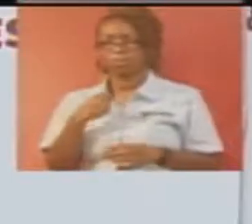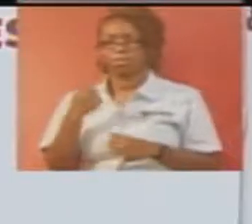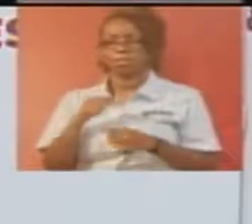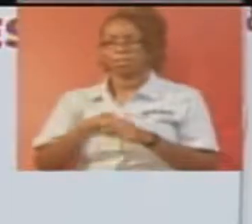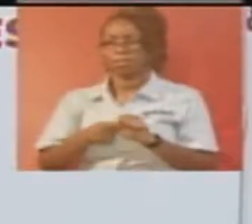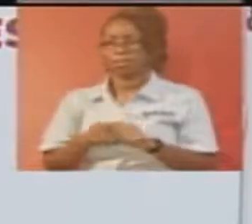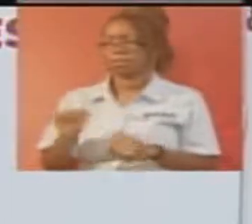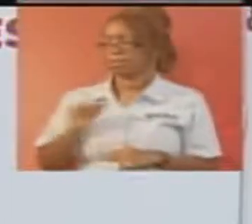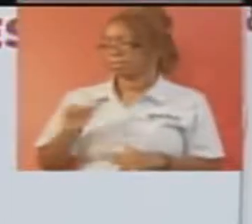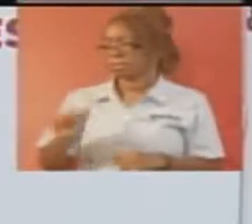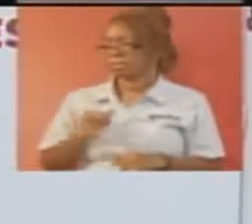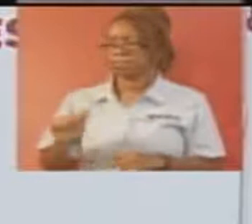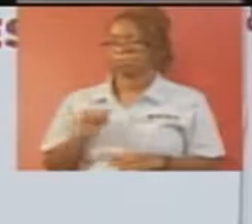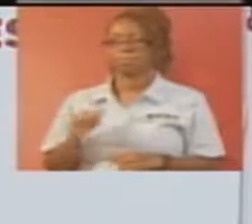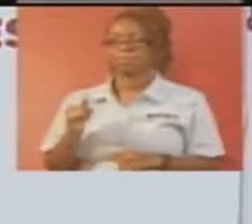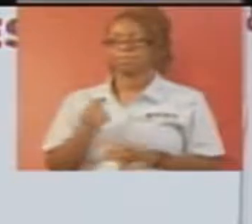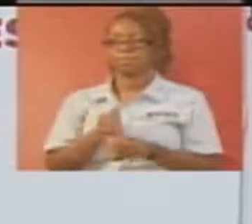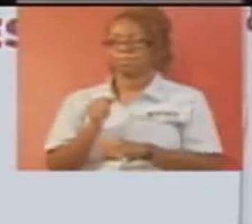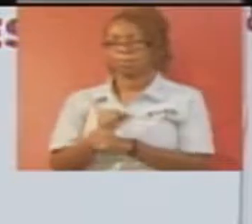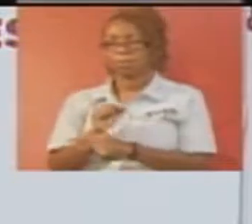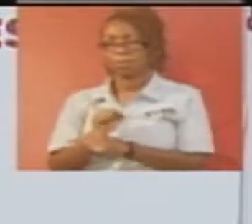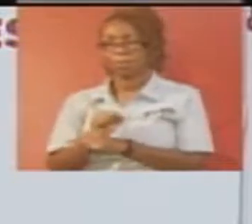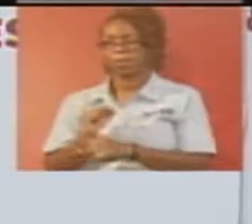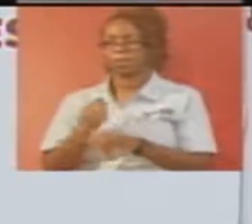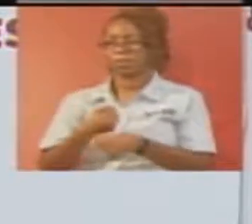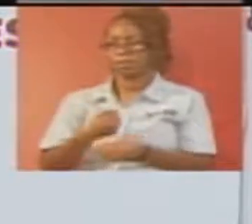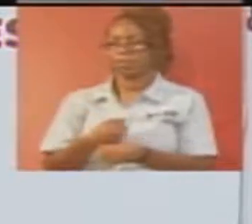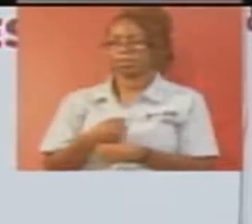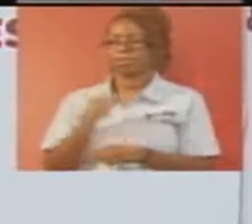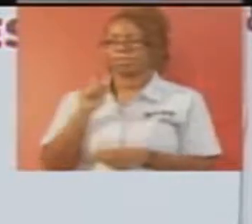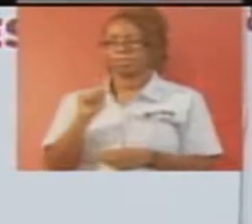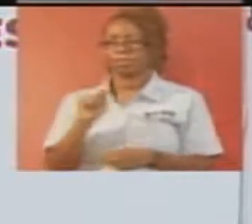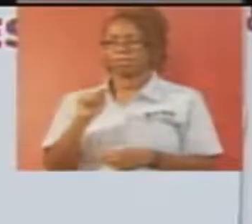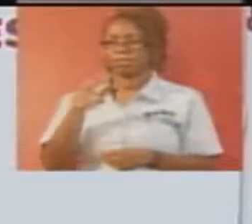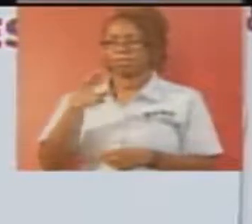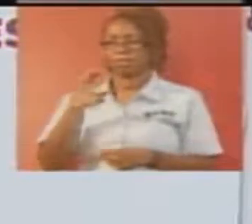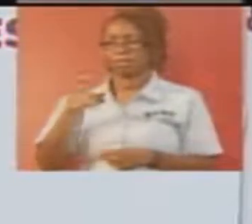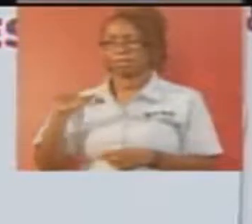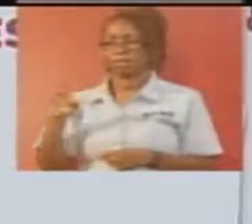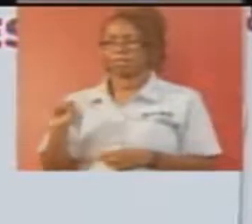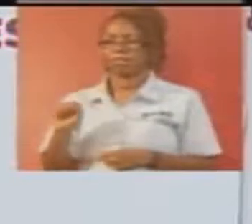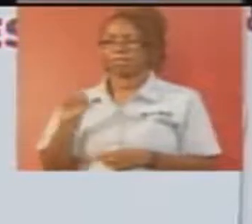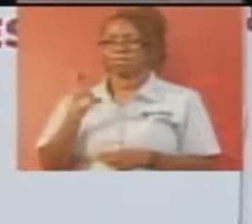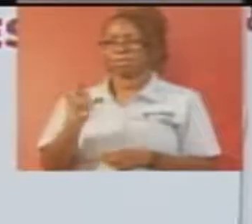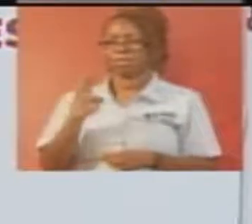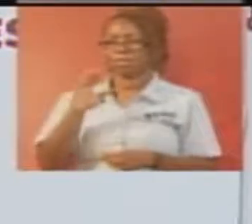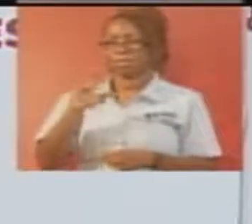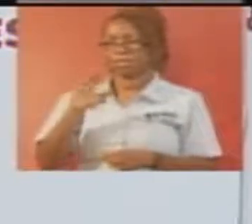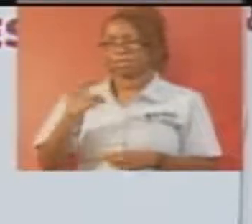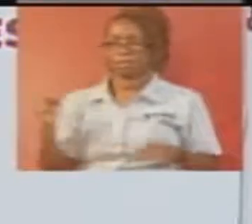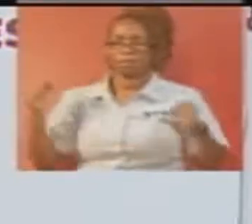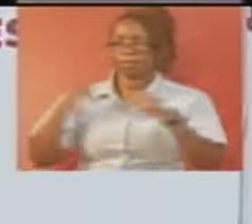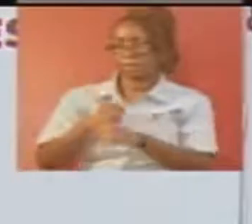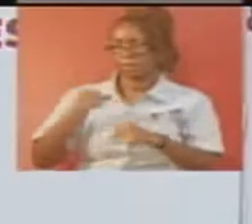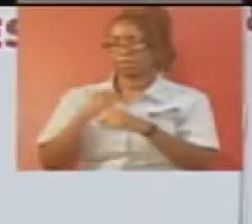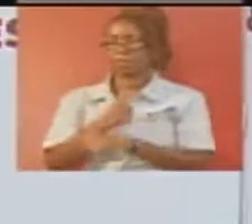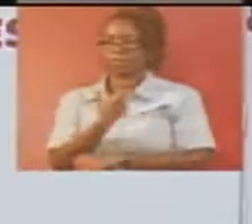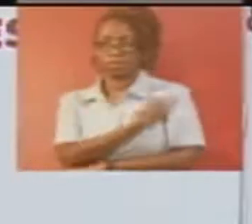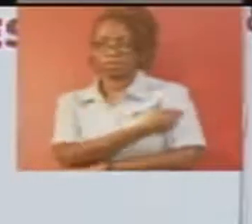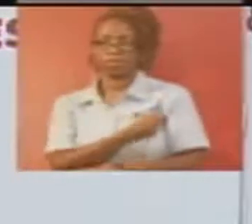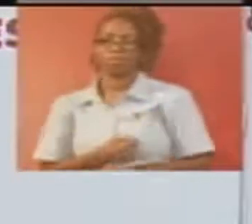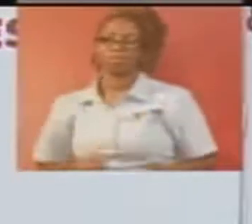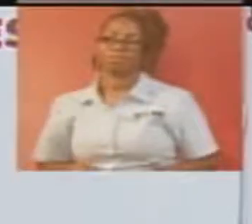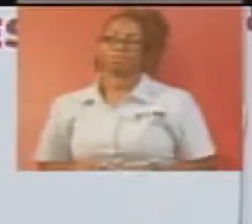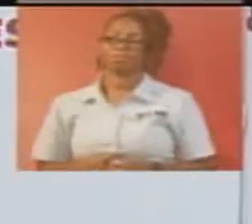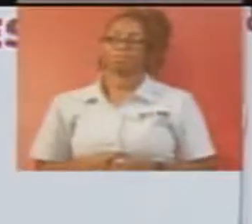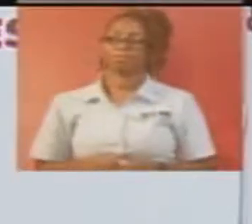be stored at in a fridge at about 2 to 8 degrees Celsius. It's fine, and it's also I think it's at a lower price